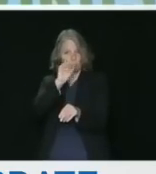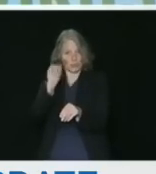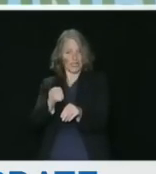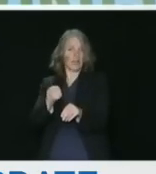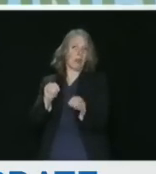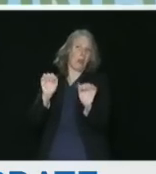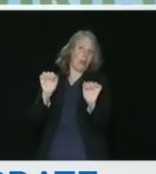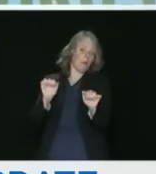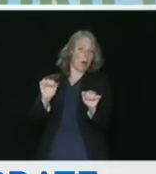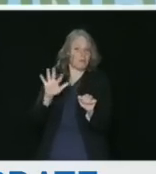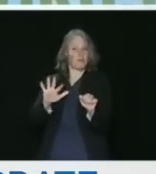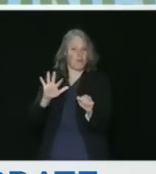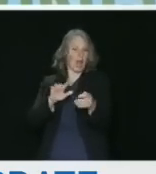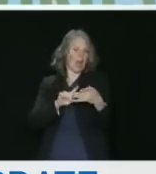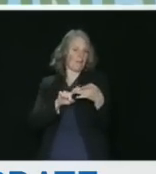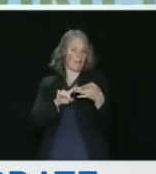sort of,